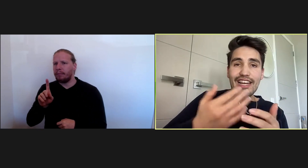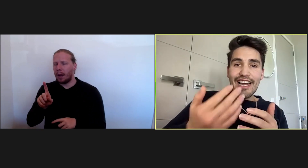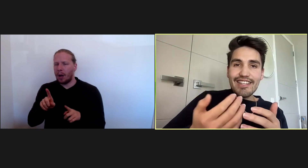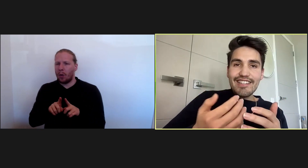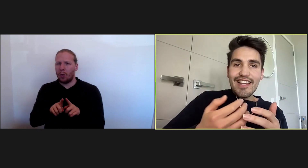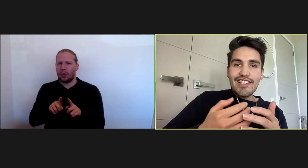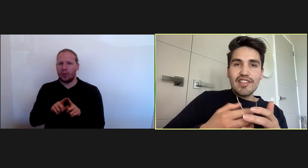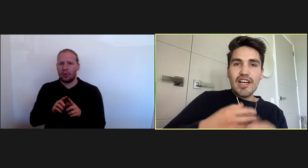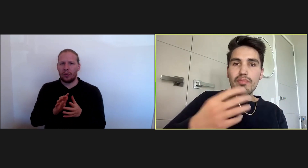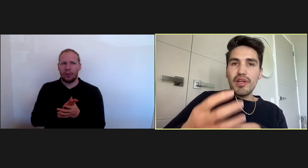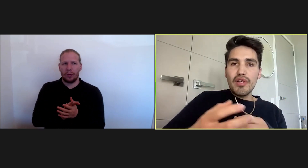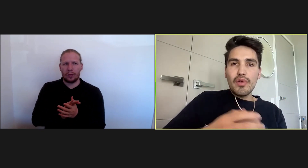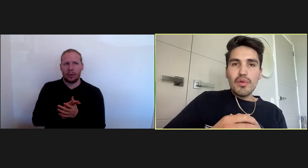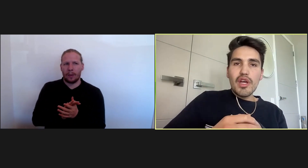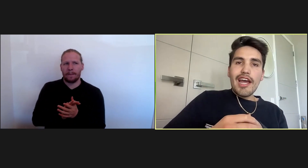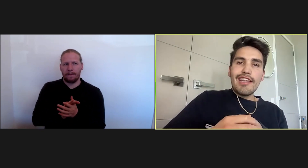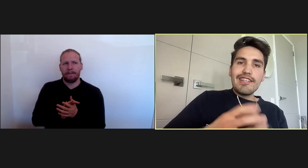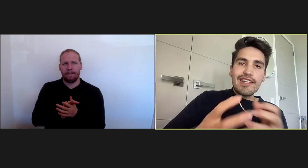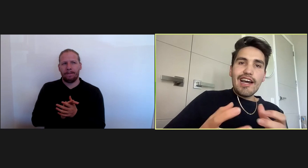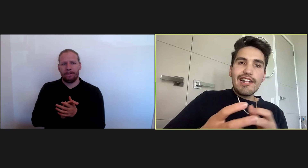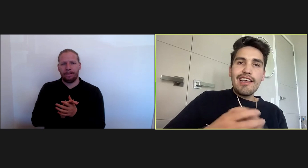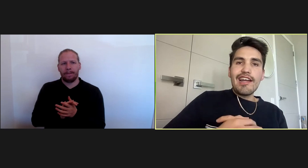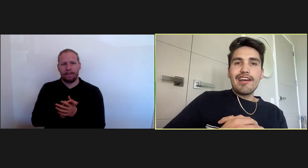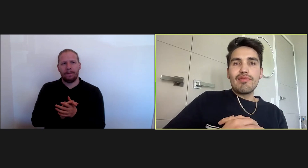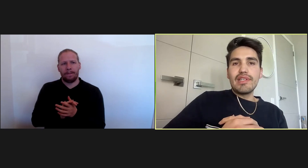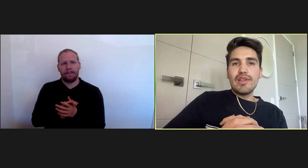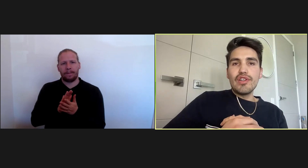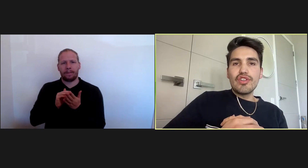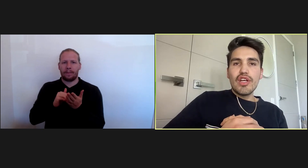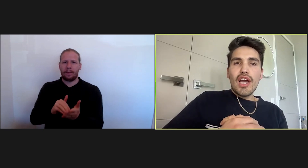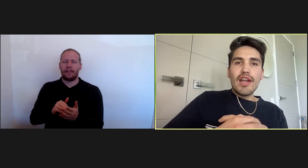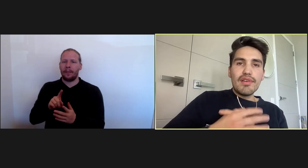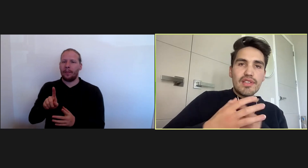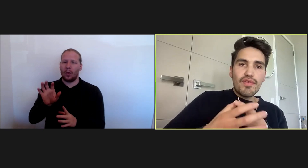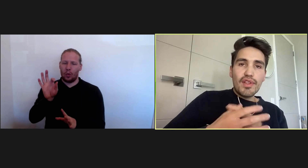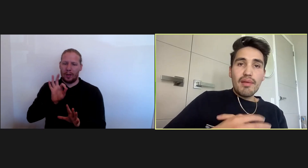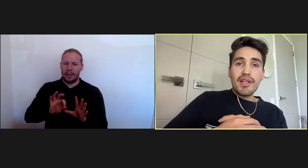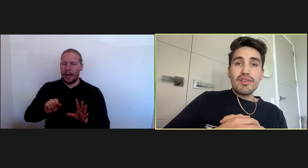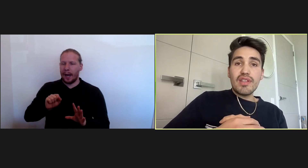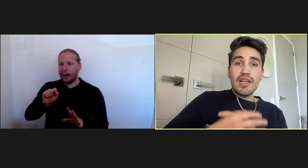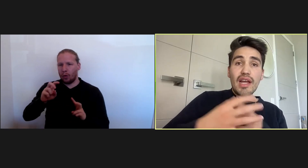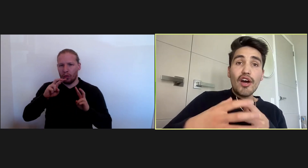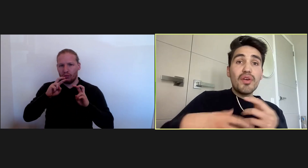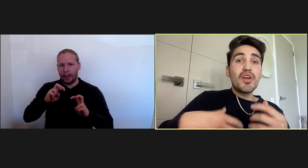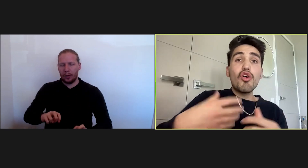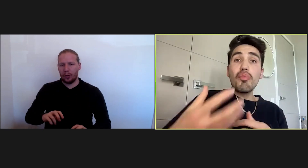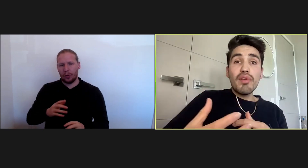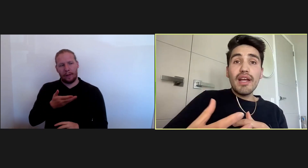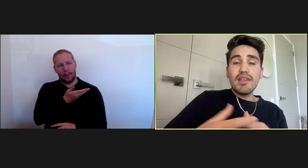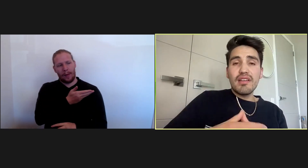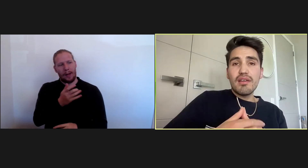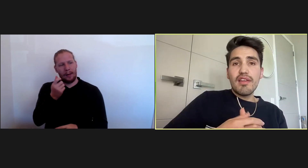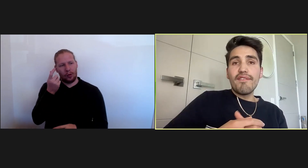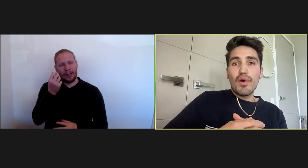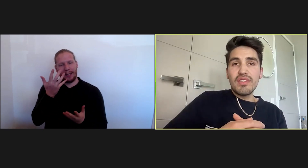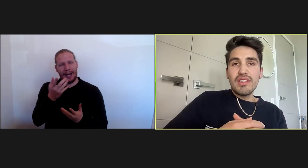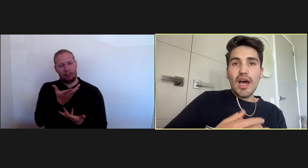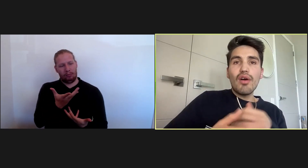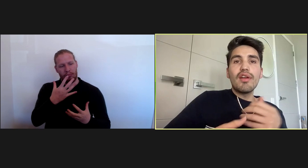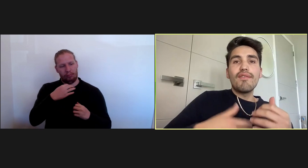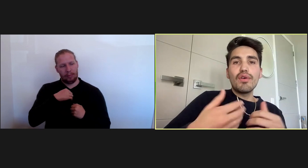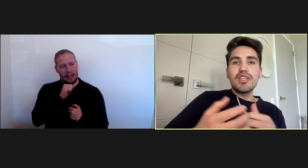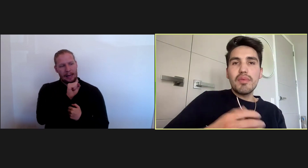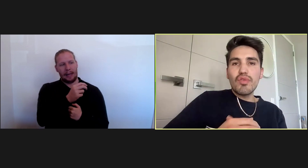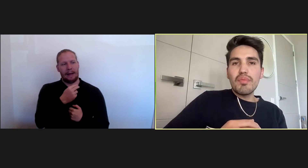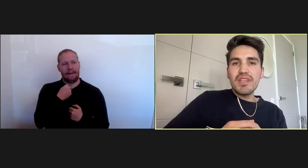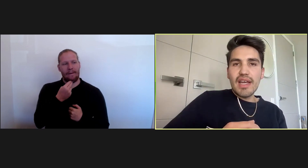in later stages, helping you design that research, for them understanding how you incorporated their voices, how